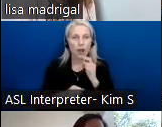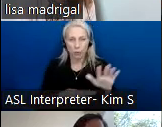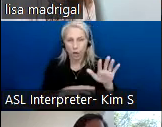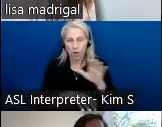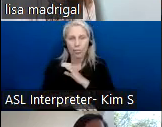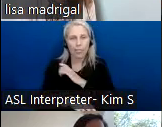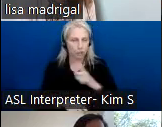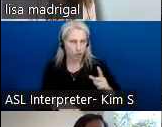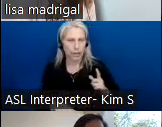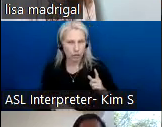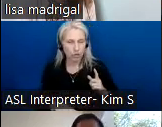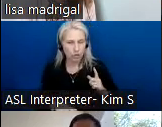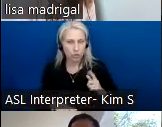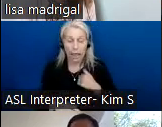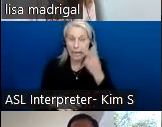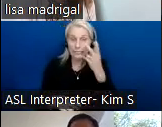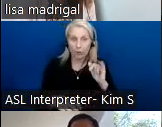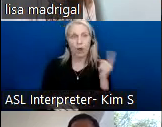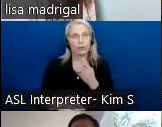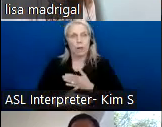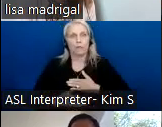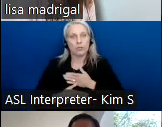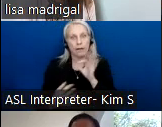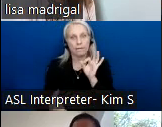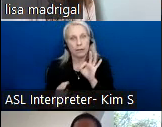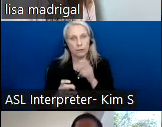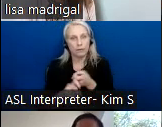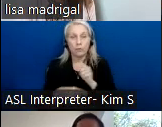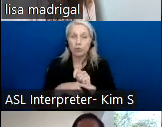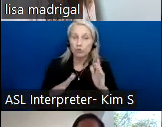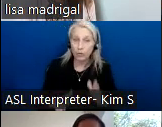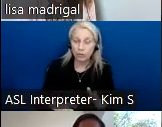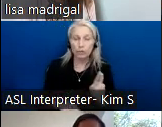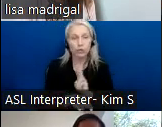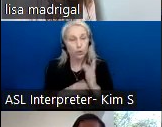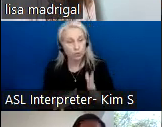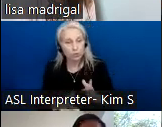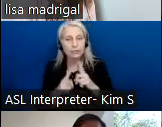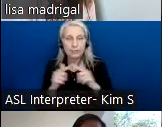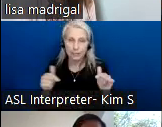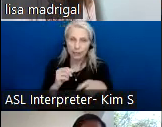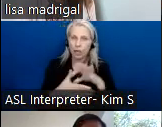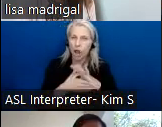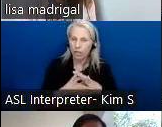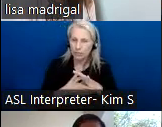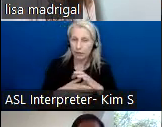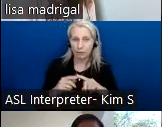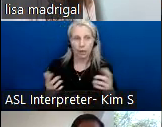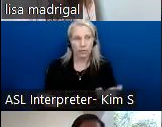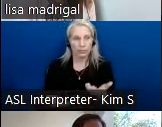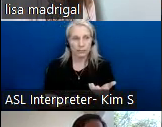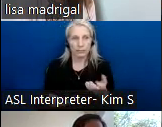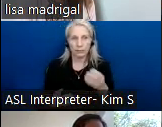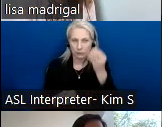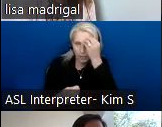And I say that because we certainly always appreciate feedback from our trainers and users and those kinds of things about the content. But just